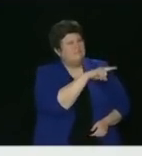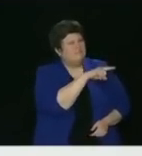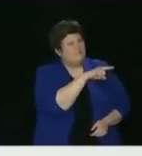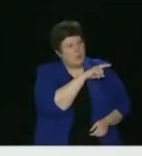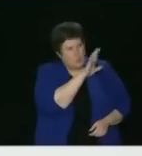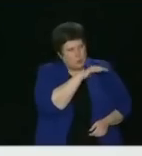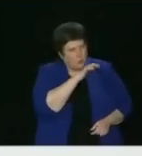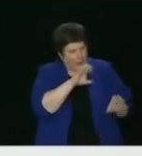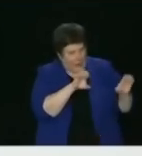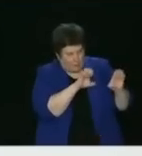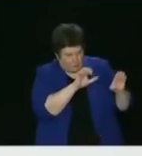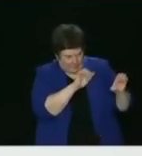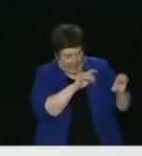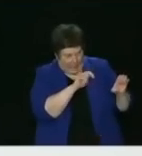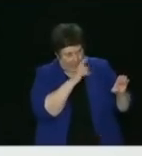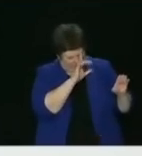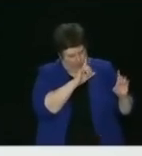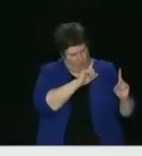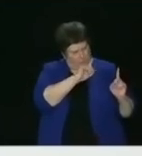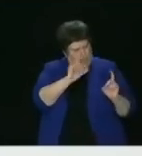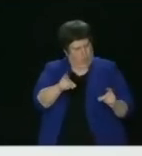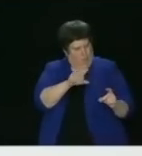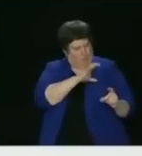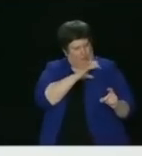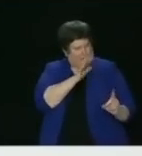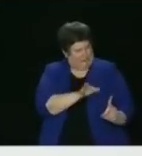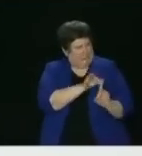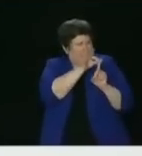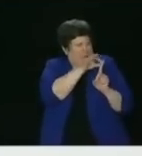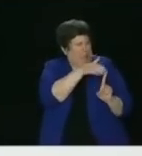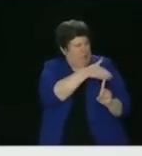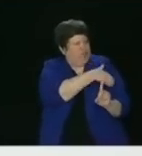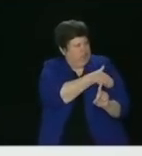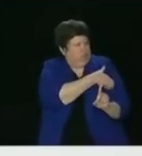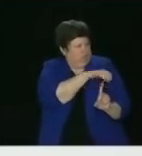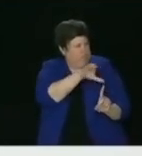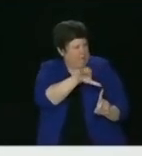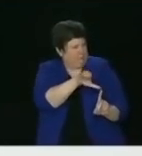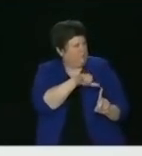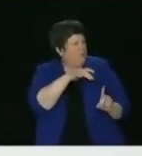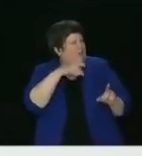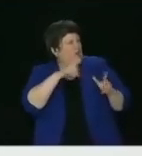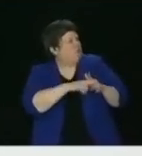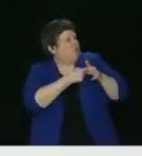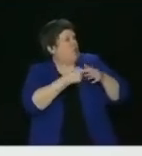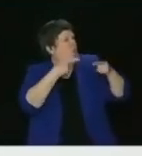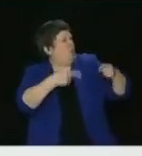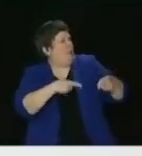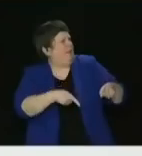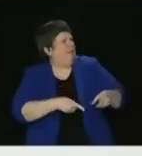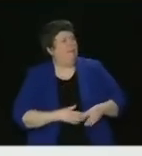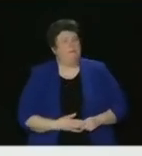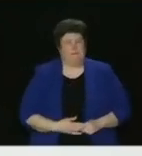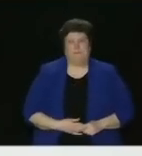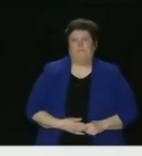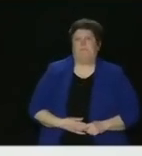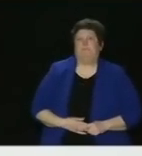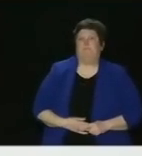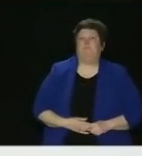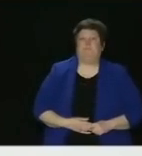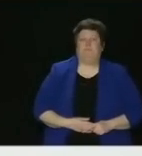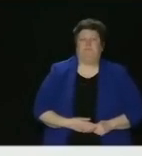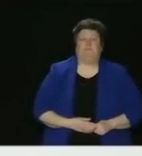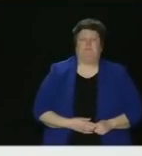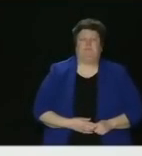under the Emergencies Act come into effect for police officers that you've announced today? Answer.